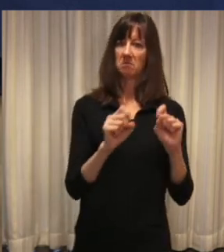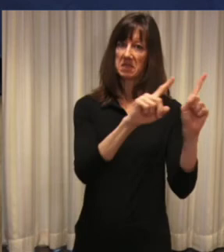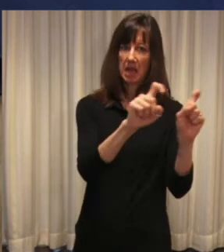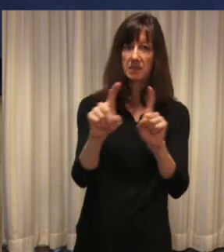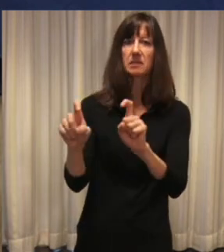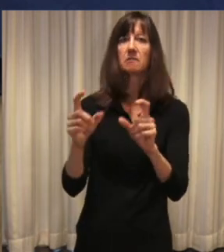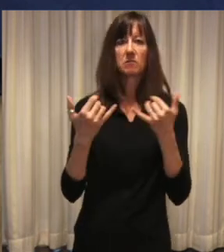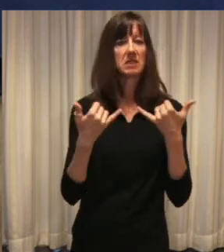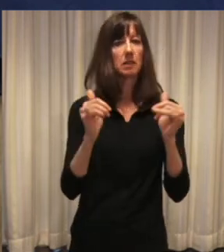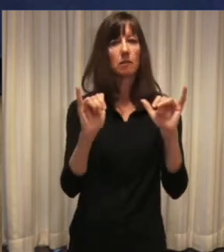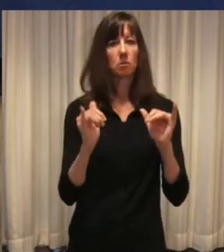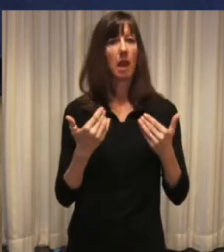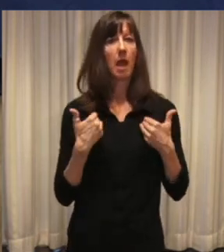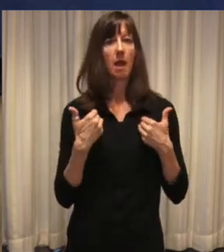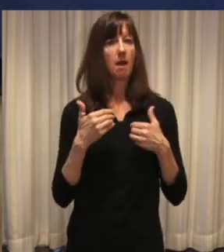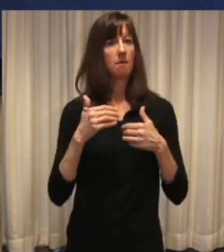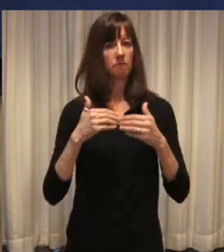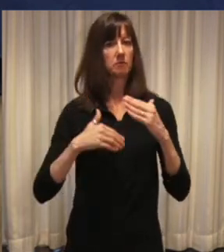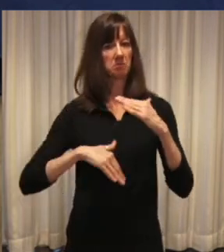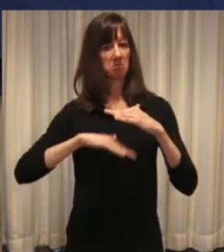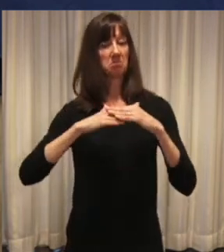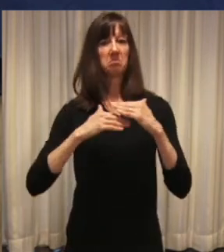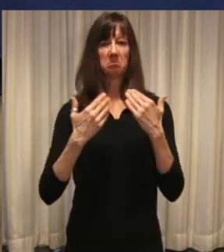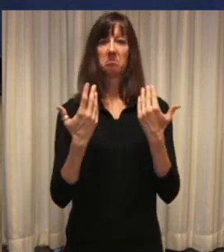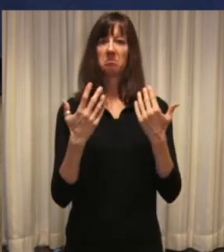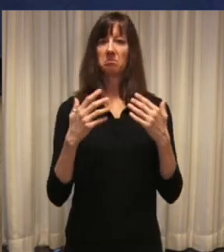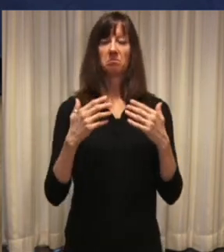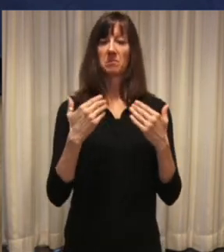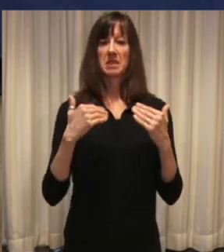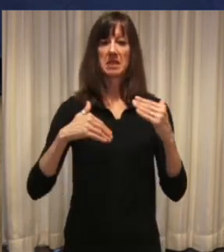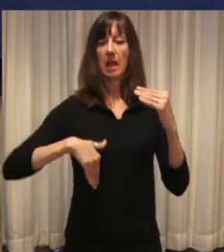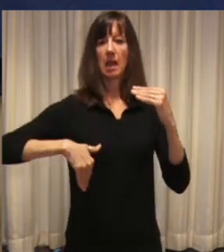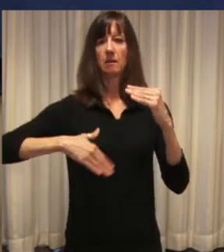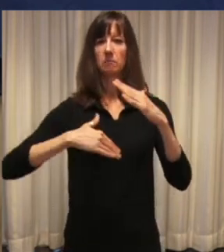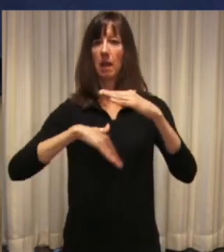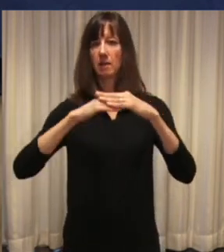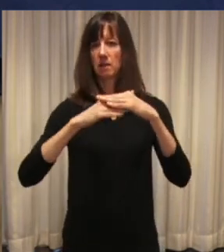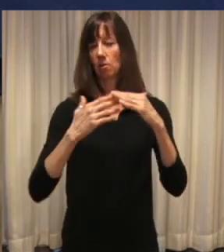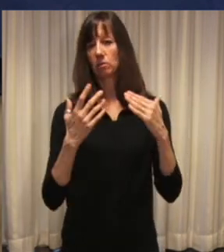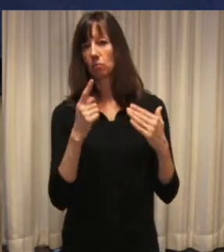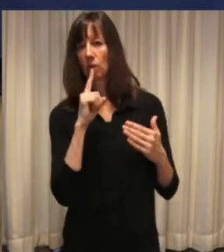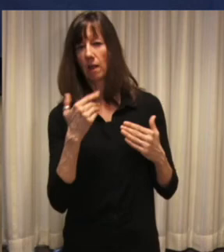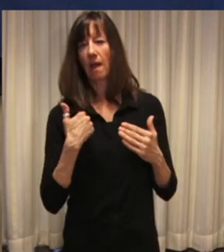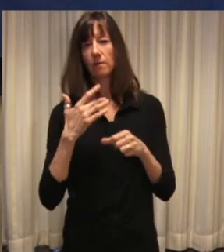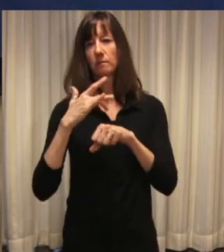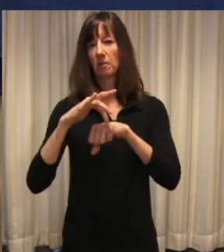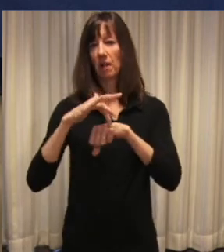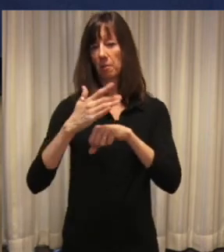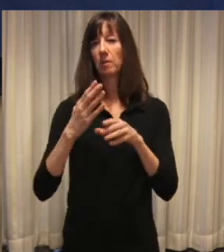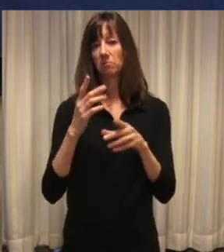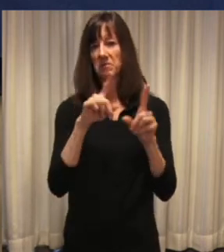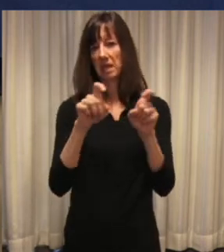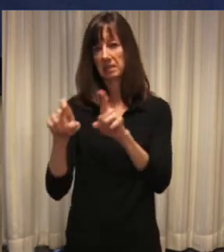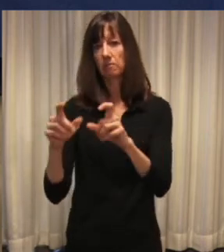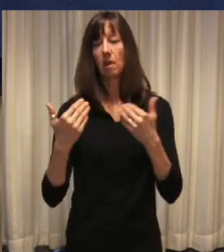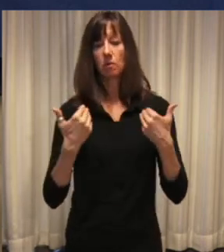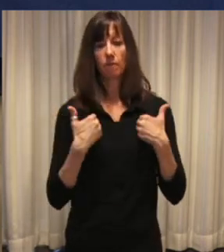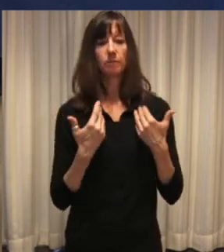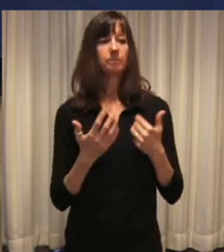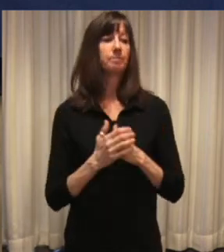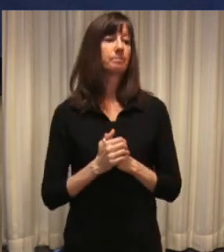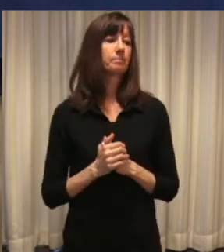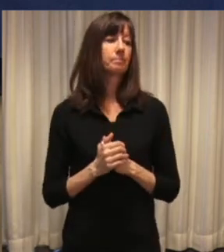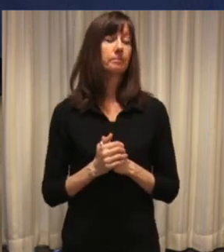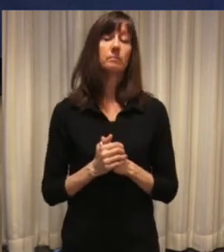And then last question, and we'll give you a chance to close it out, Dr. Padalino, from Christine. How many people with COVID-19 have